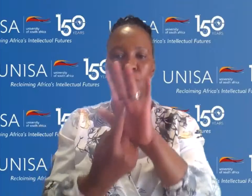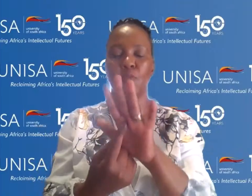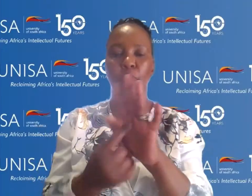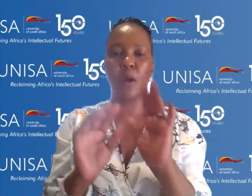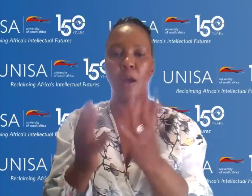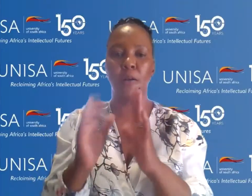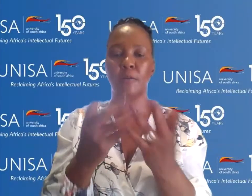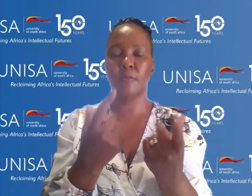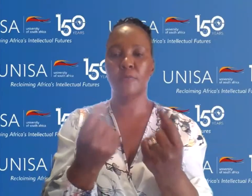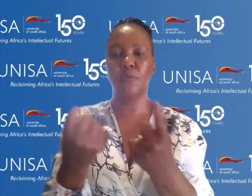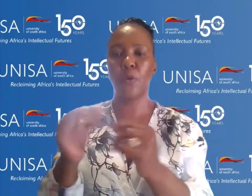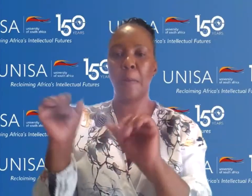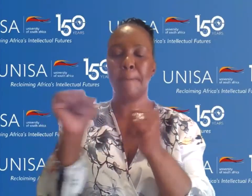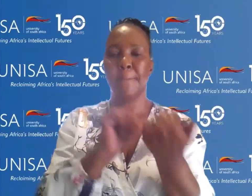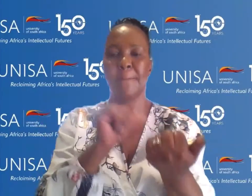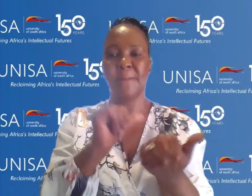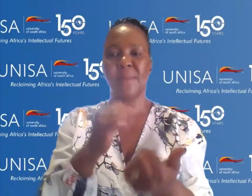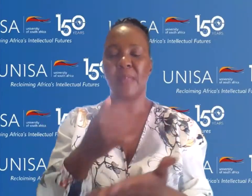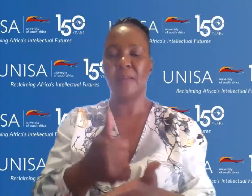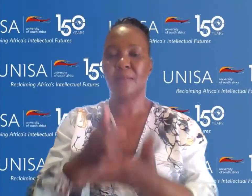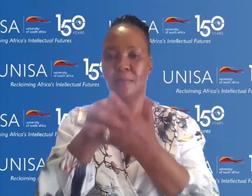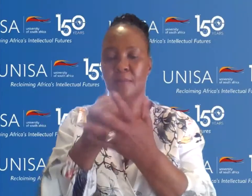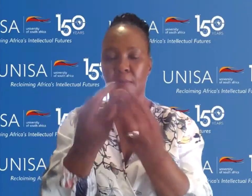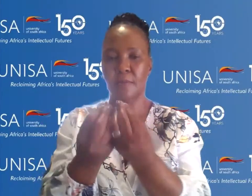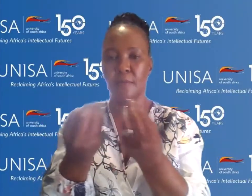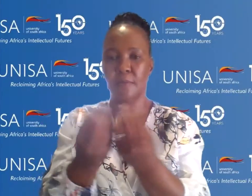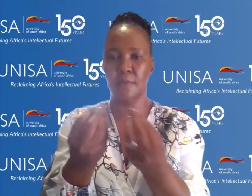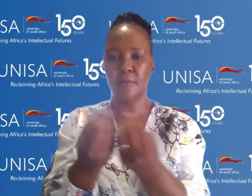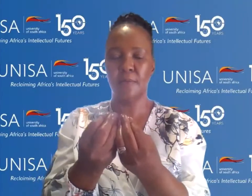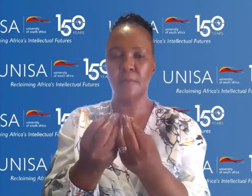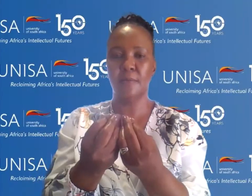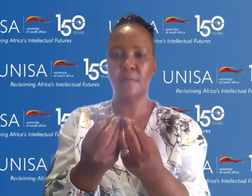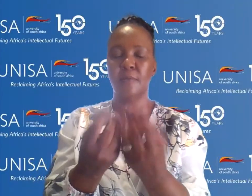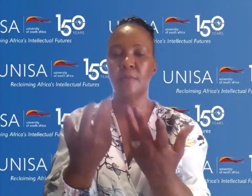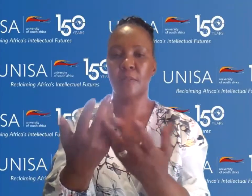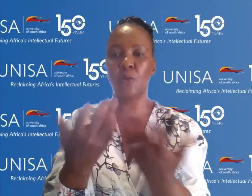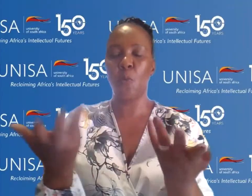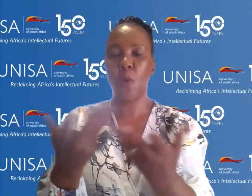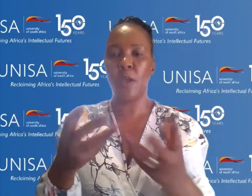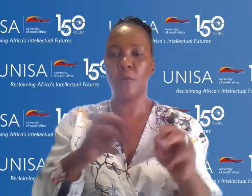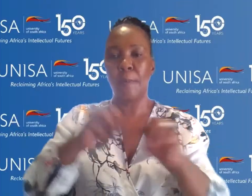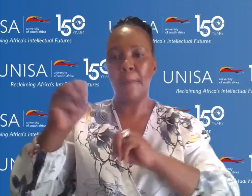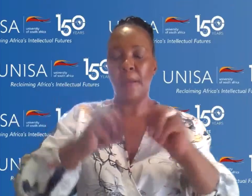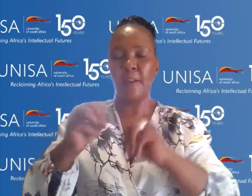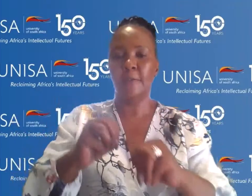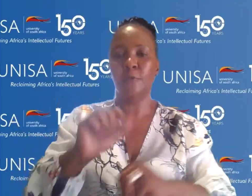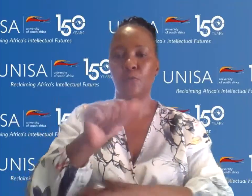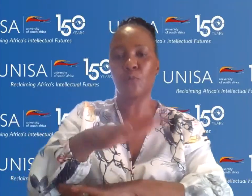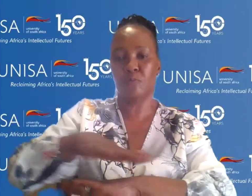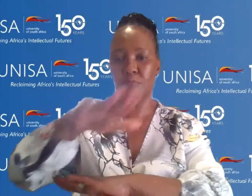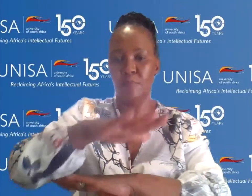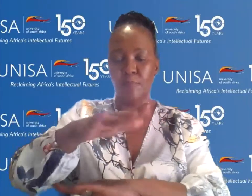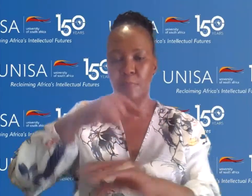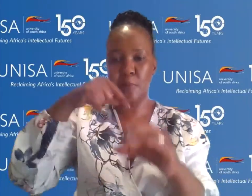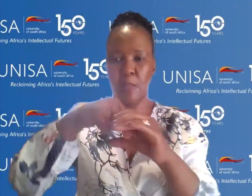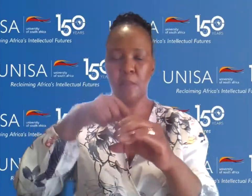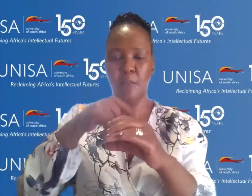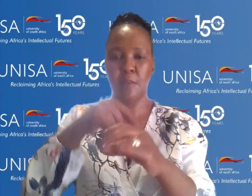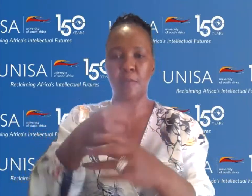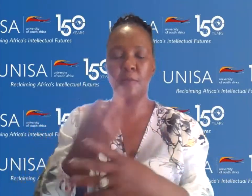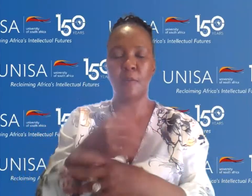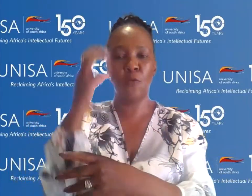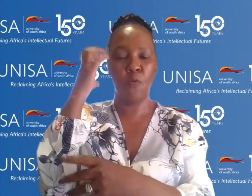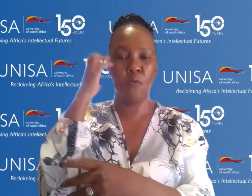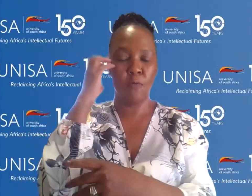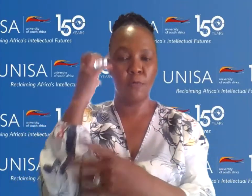back to device care? Because remember, guys, device care is where you can manage the storage, the memory of the phone to